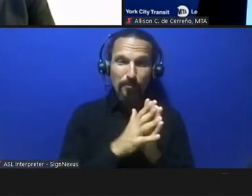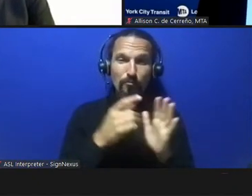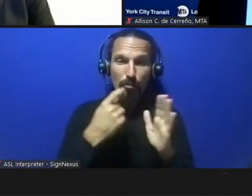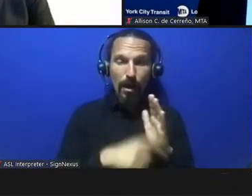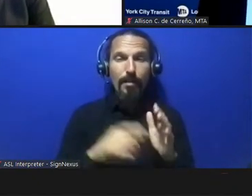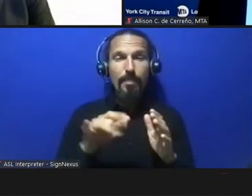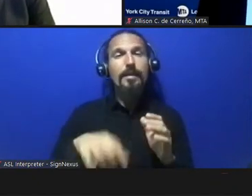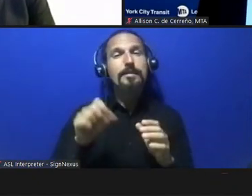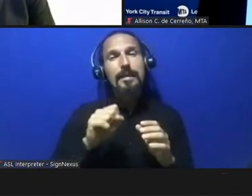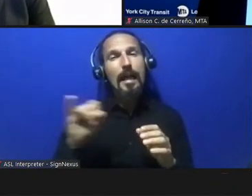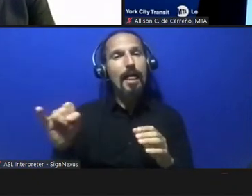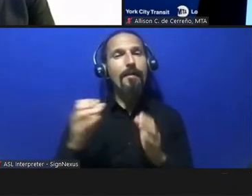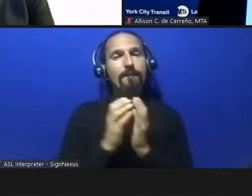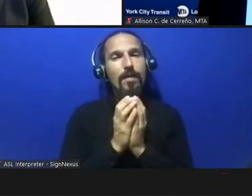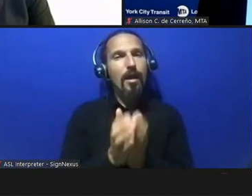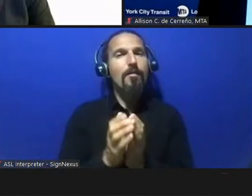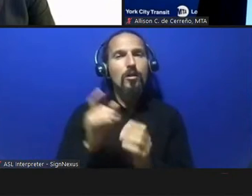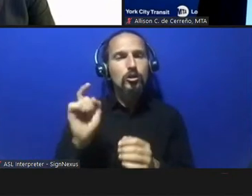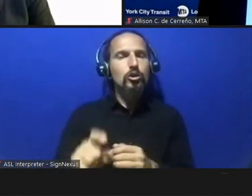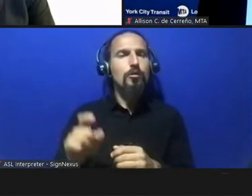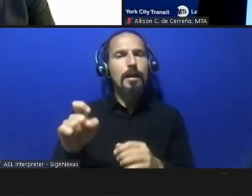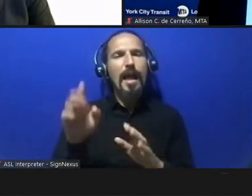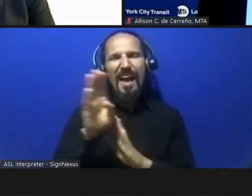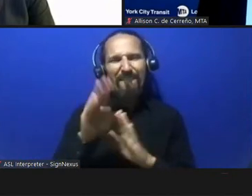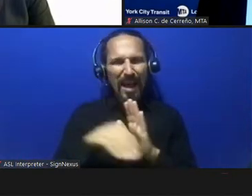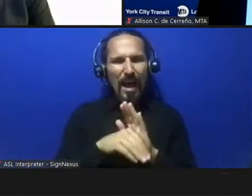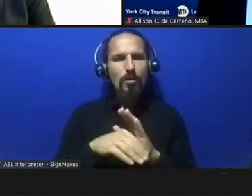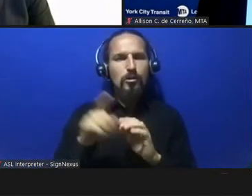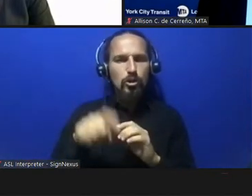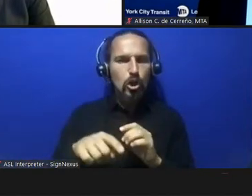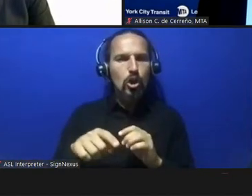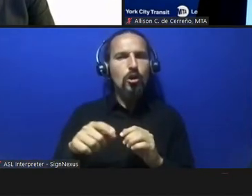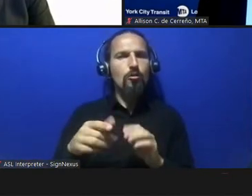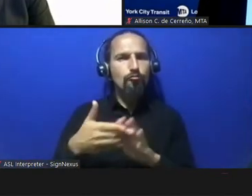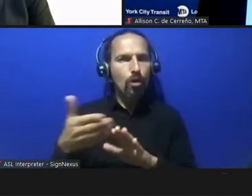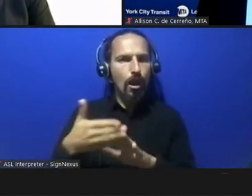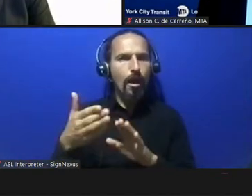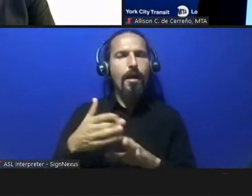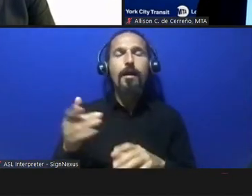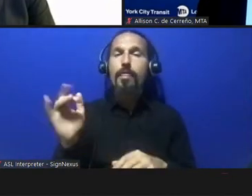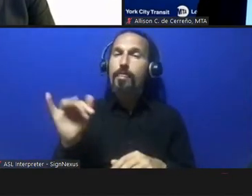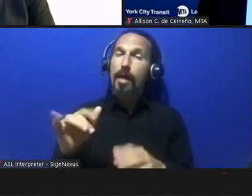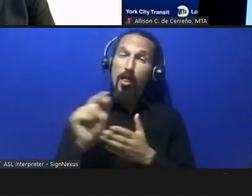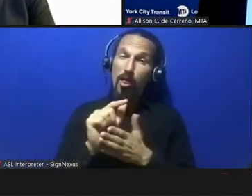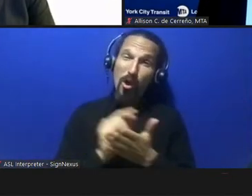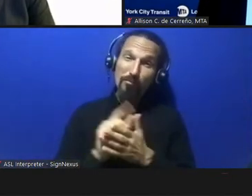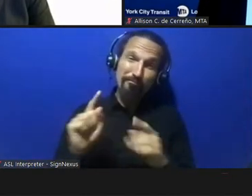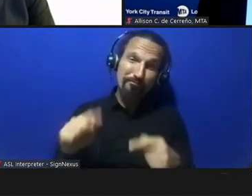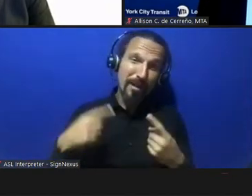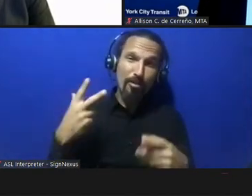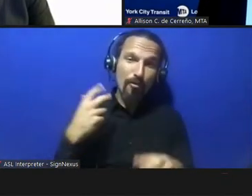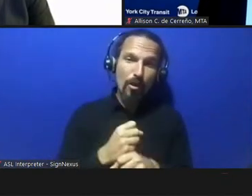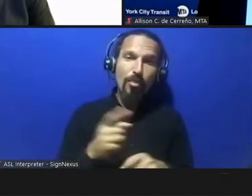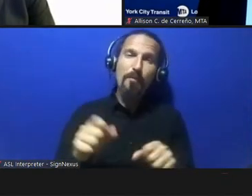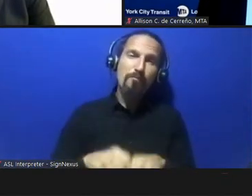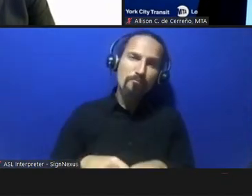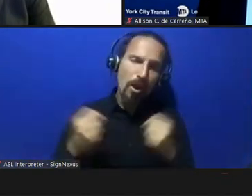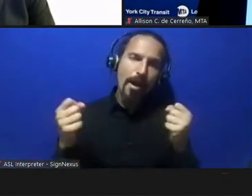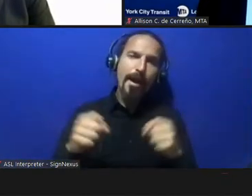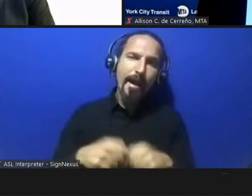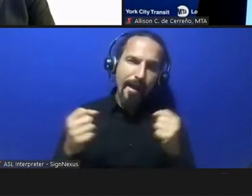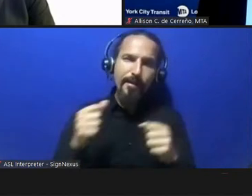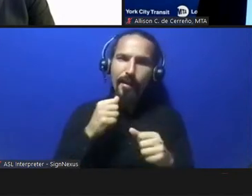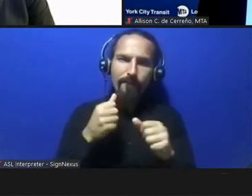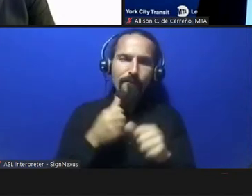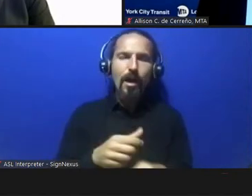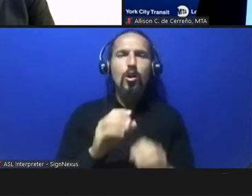island ferry is supposed to run every half hour every half an hour by law okay it's been lawful like the last three years they break the law constantly there is no